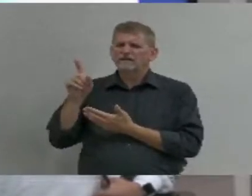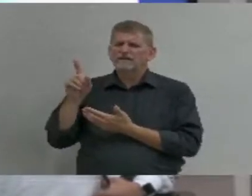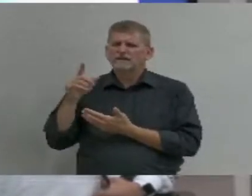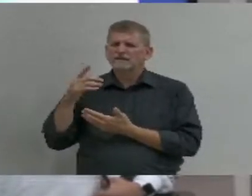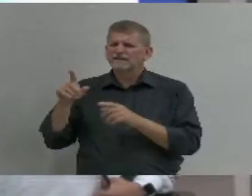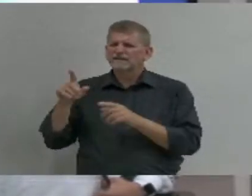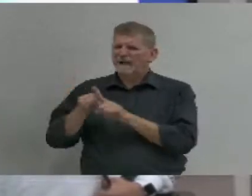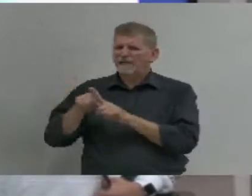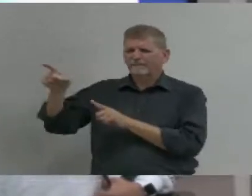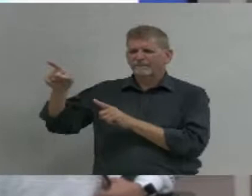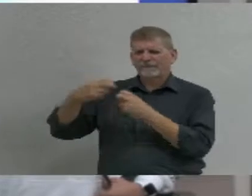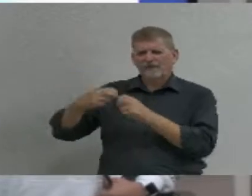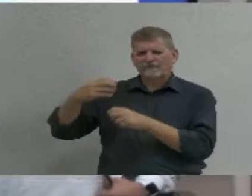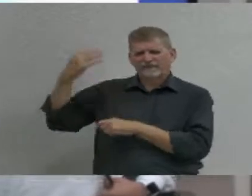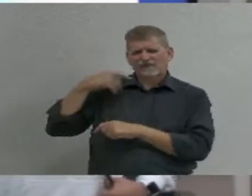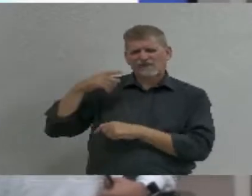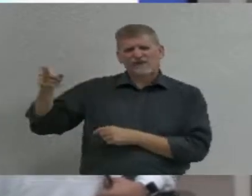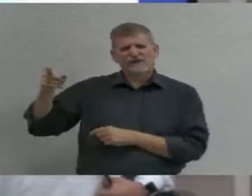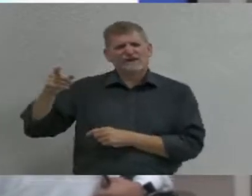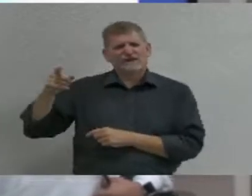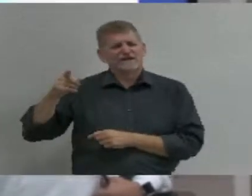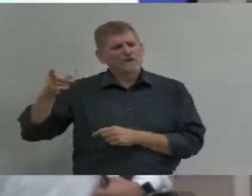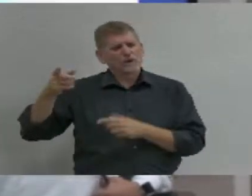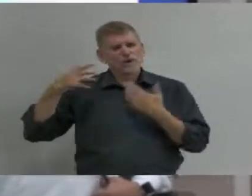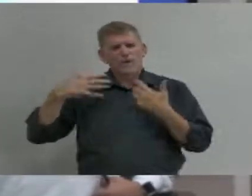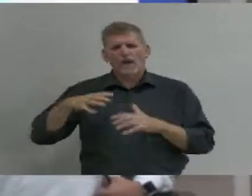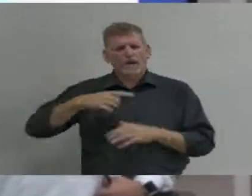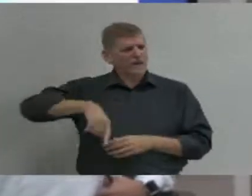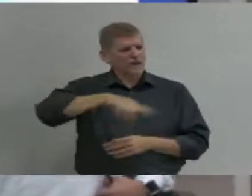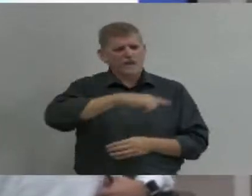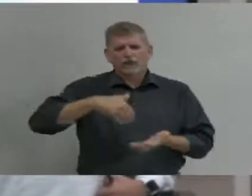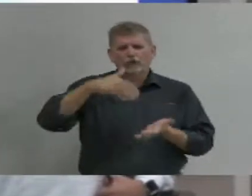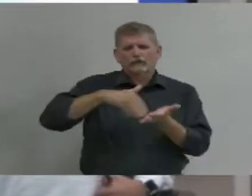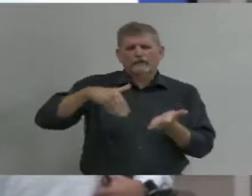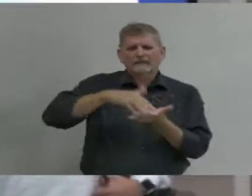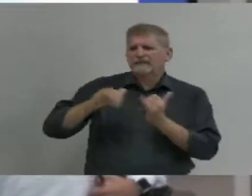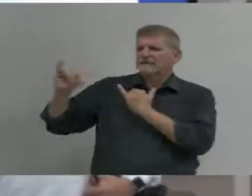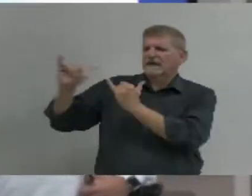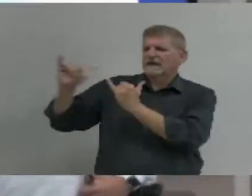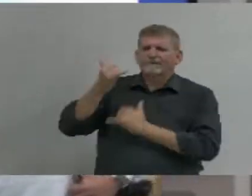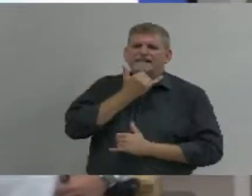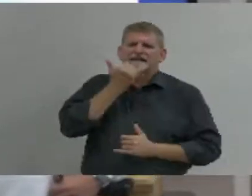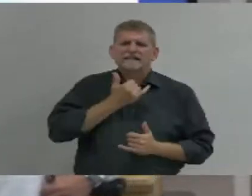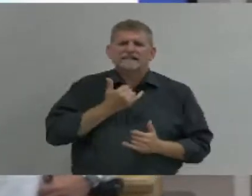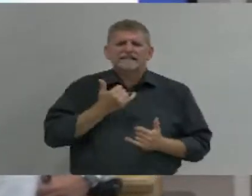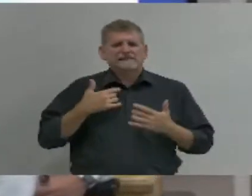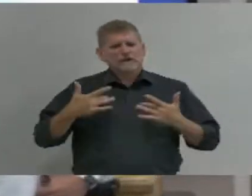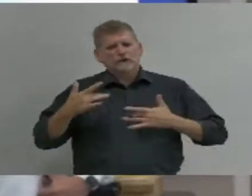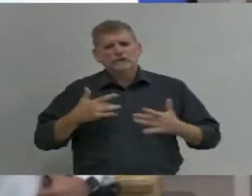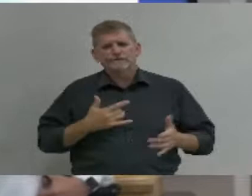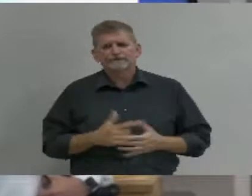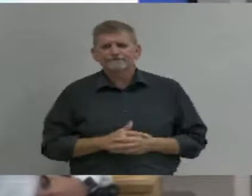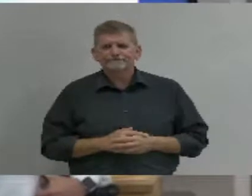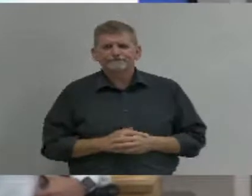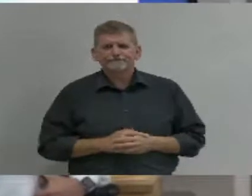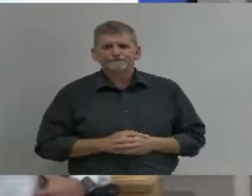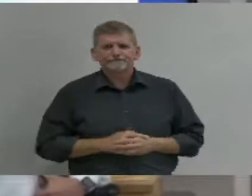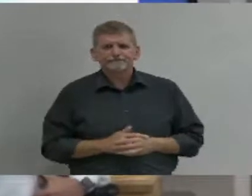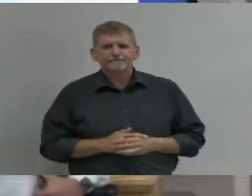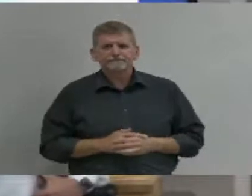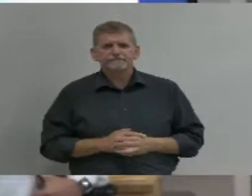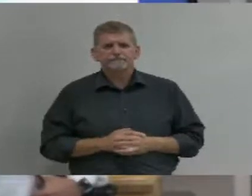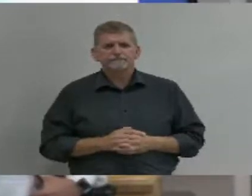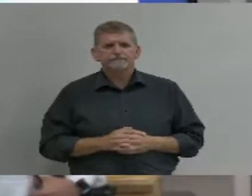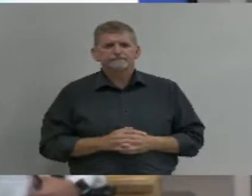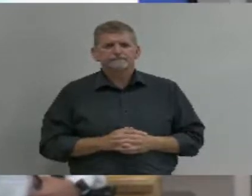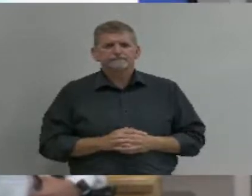you. Question from Dave Mayer. Following up on Commissioner Brown's question, when would those hours in the restaurant changes